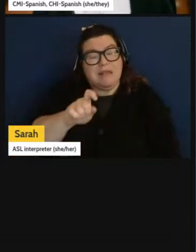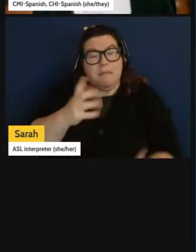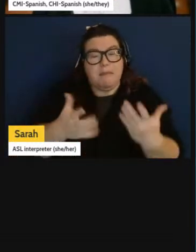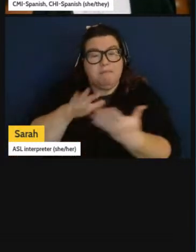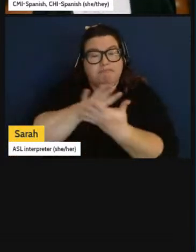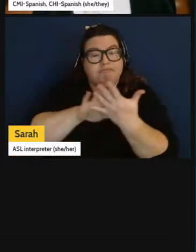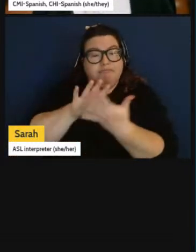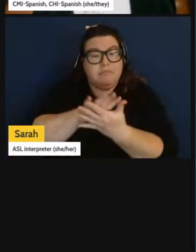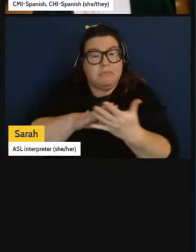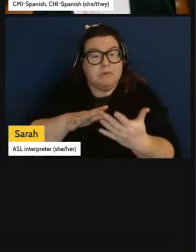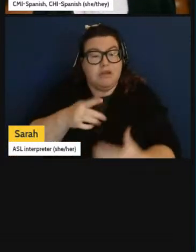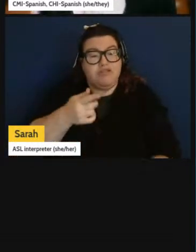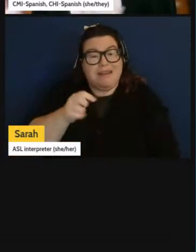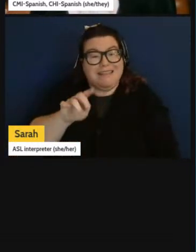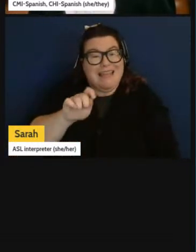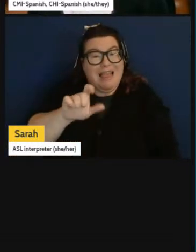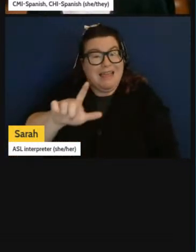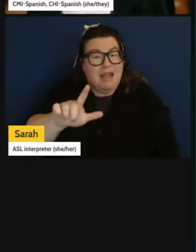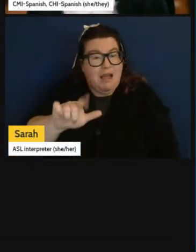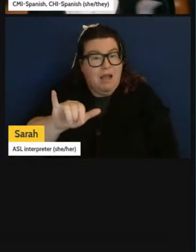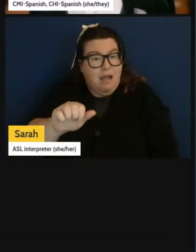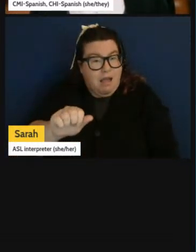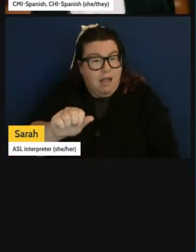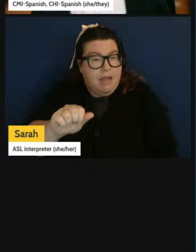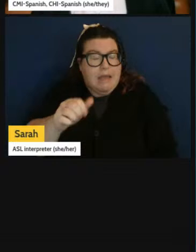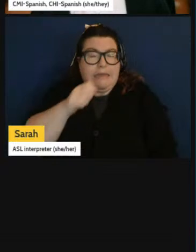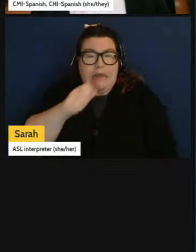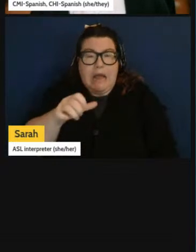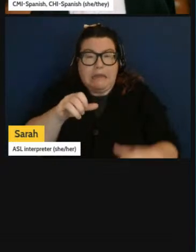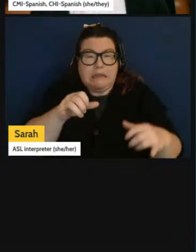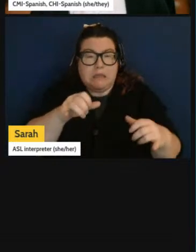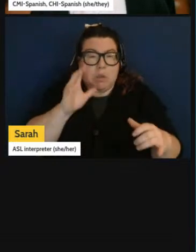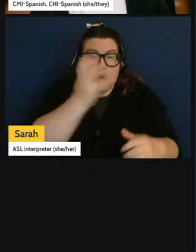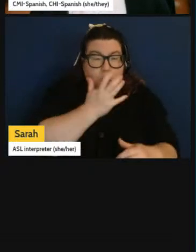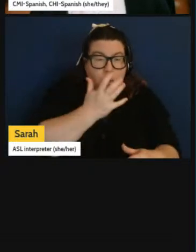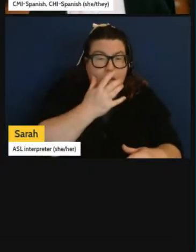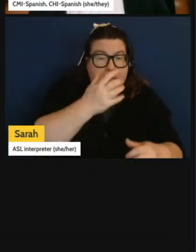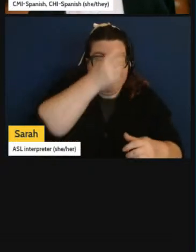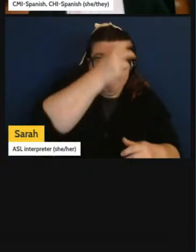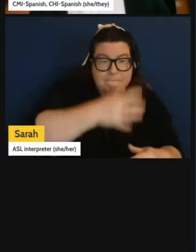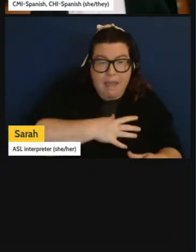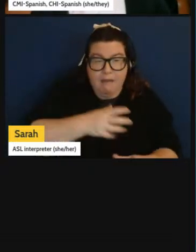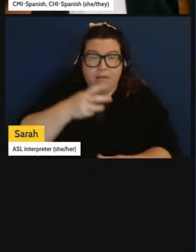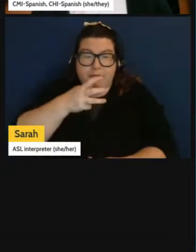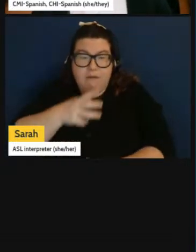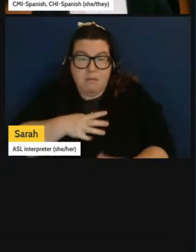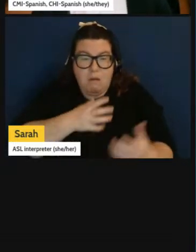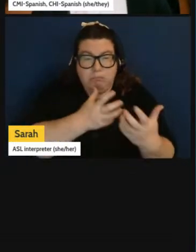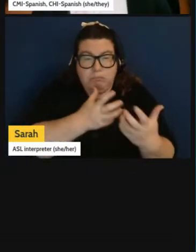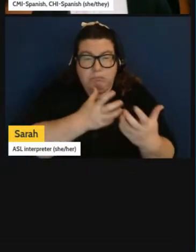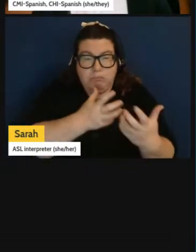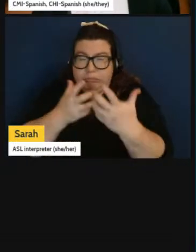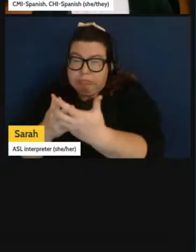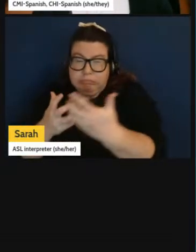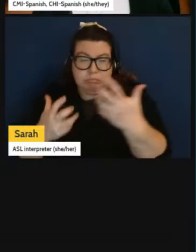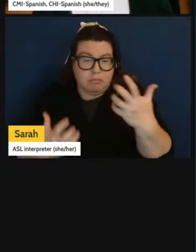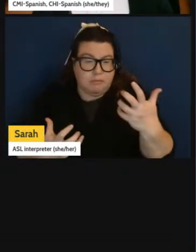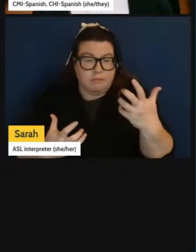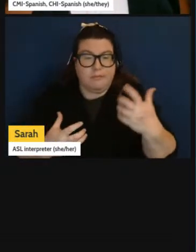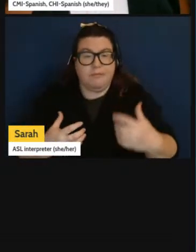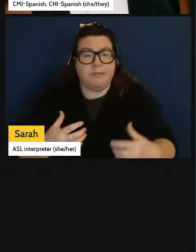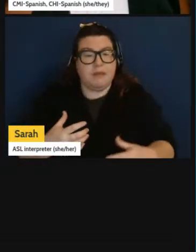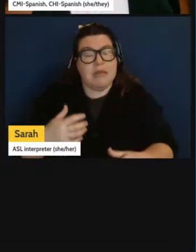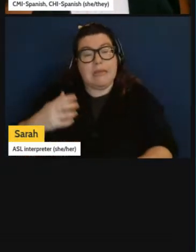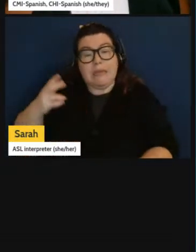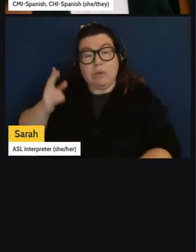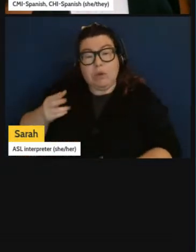genitalia. So genitalia that doesn't look stereotypically male or female. And in this case, historically, doctors